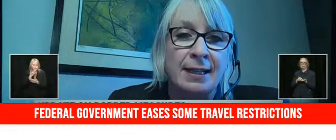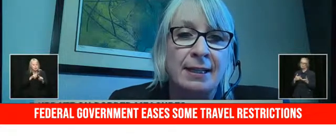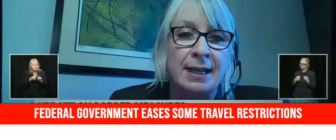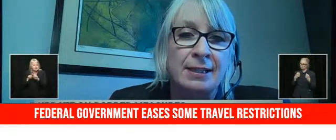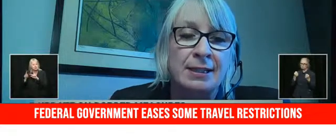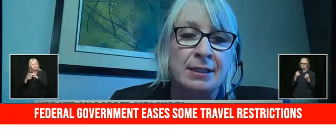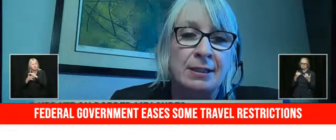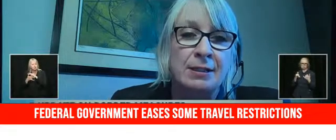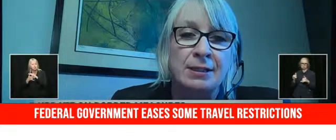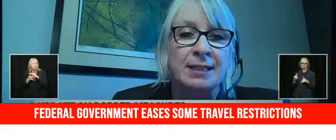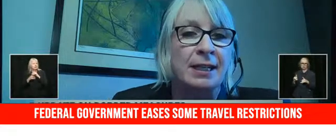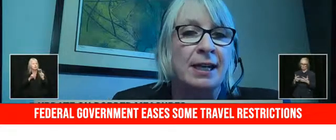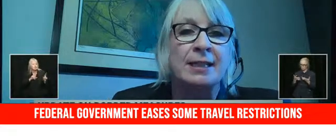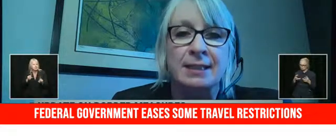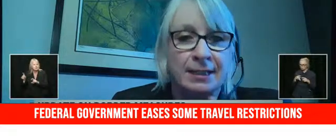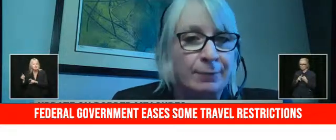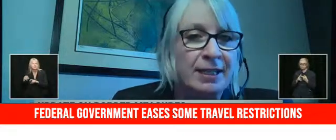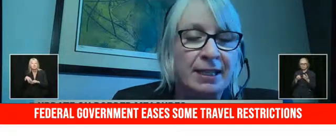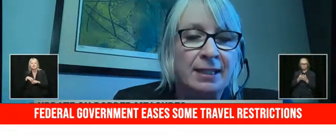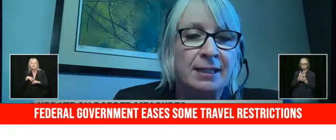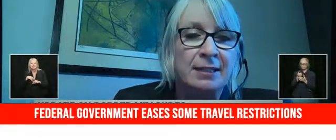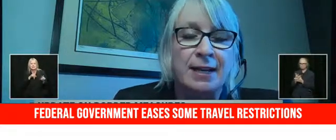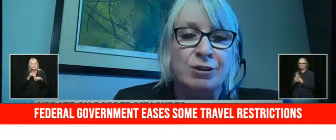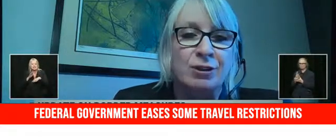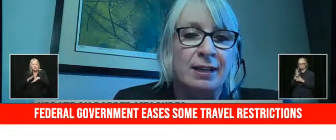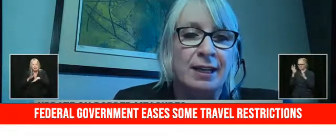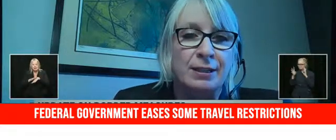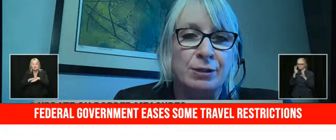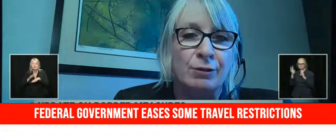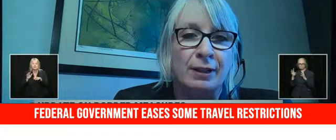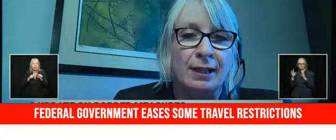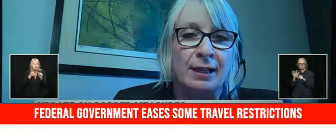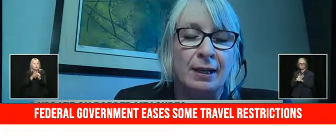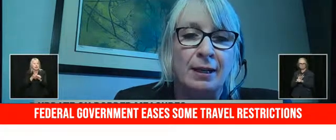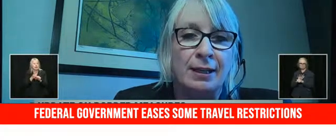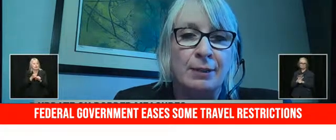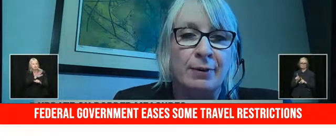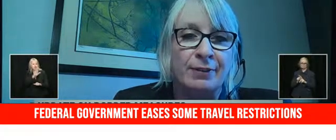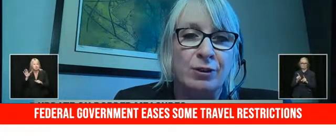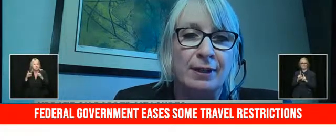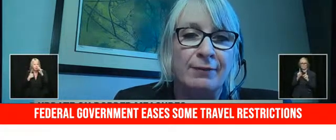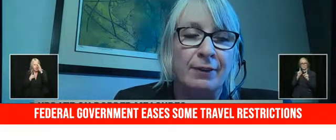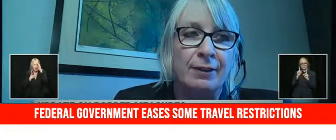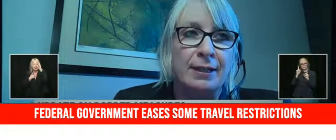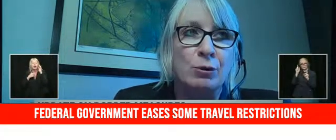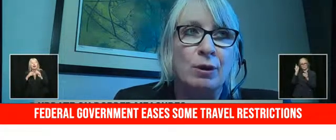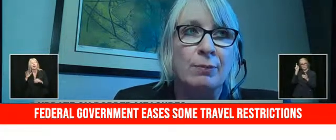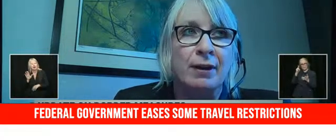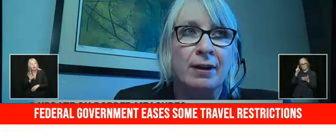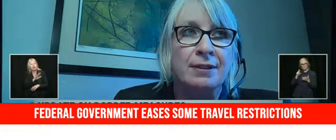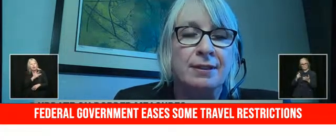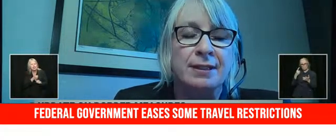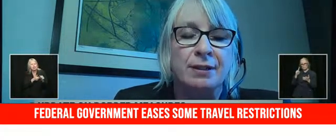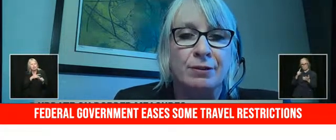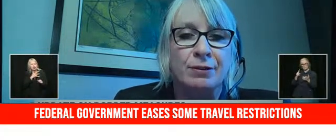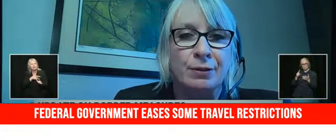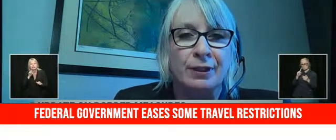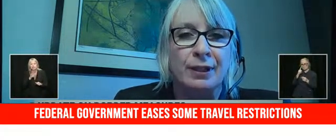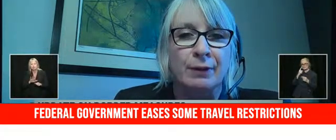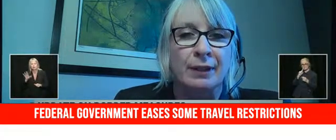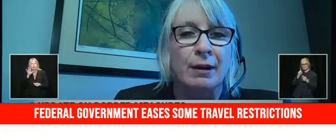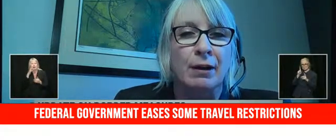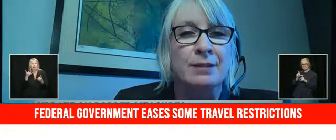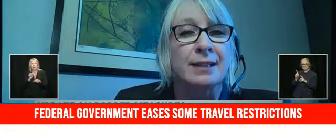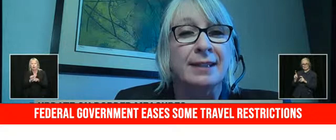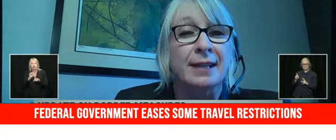as the testing guidance is updated nationally and certainly at the provincial level. And I know all provinces and territories are